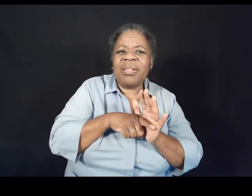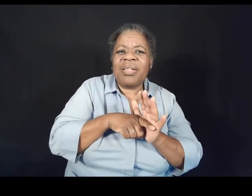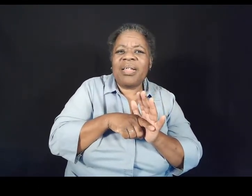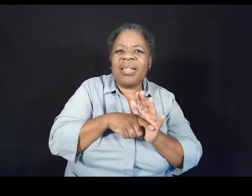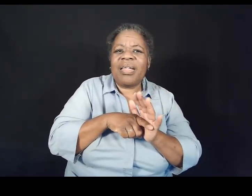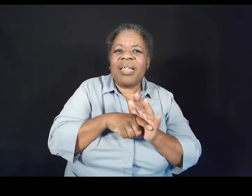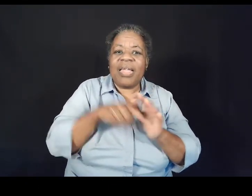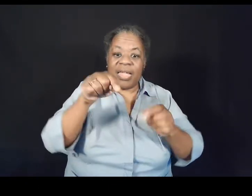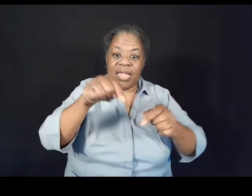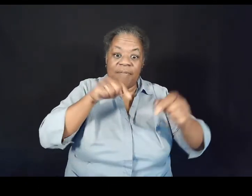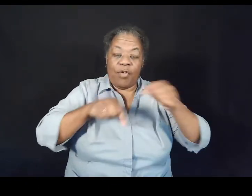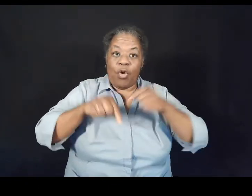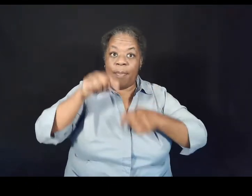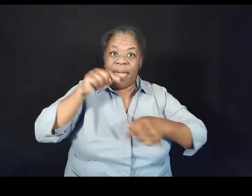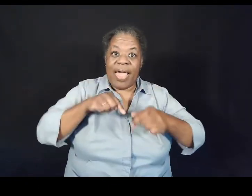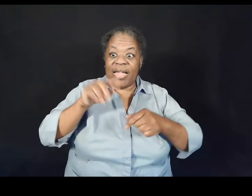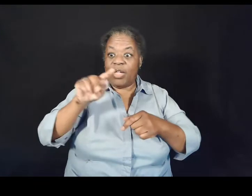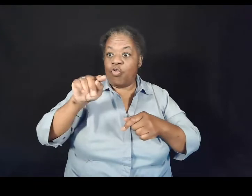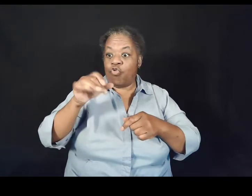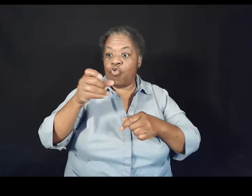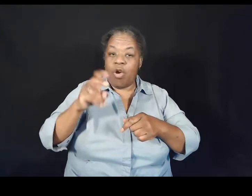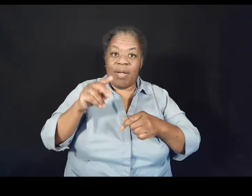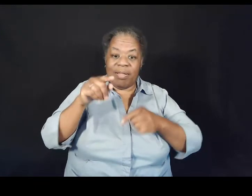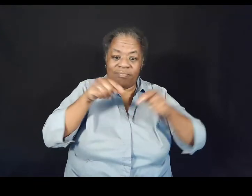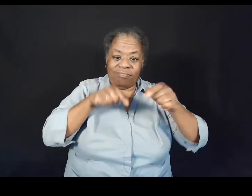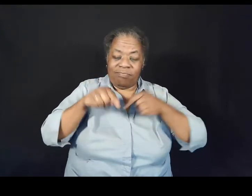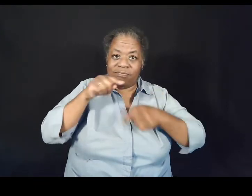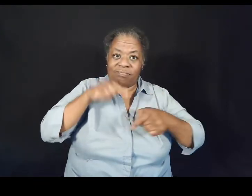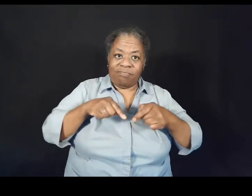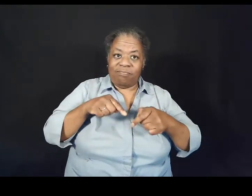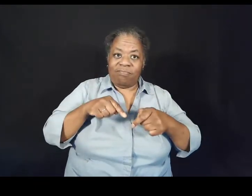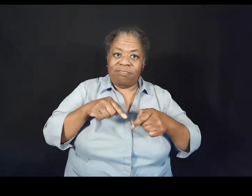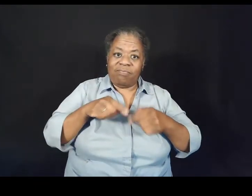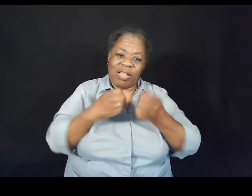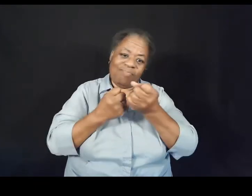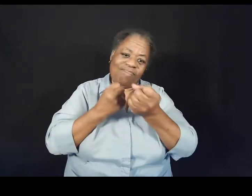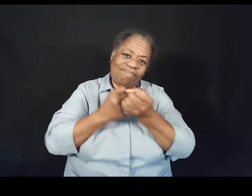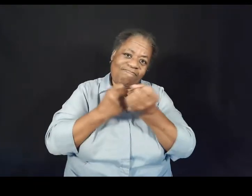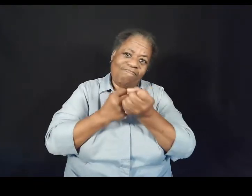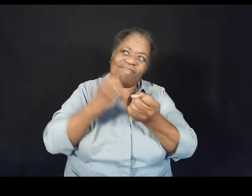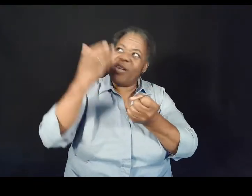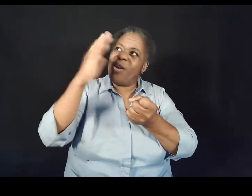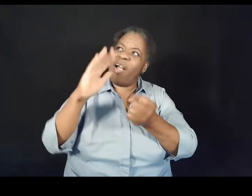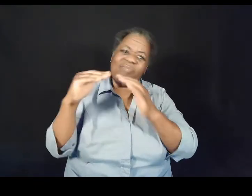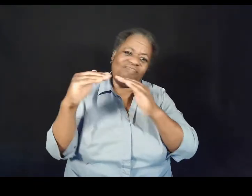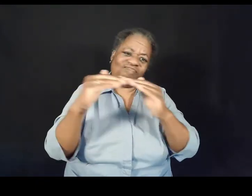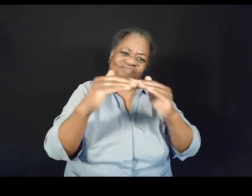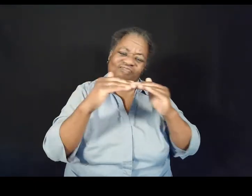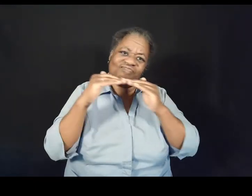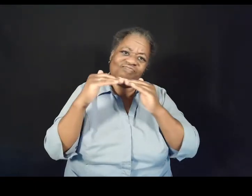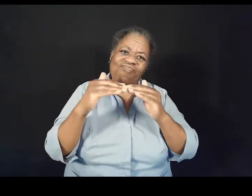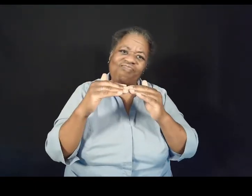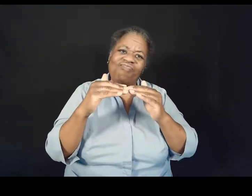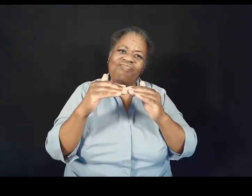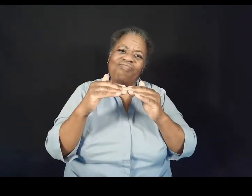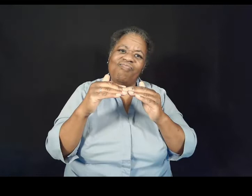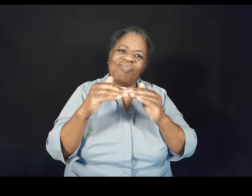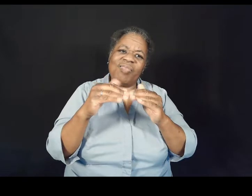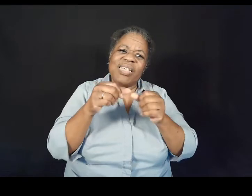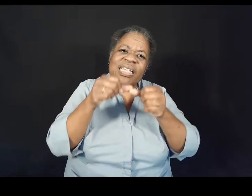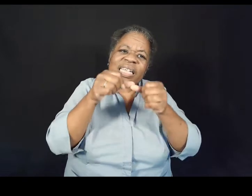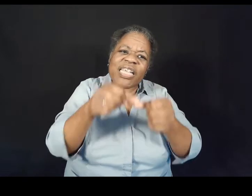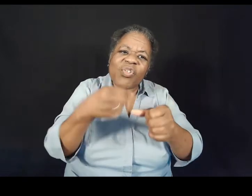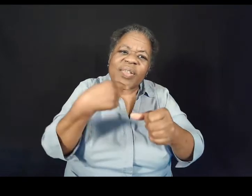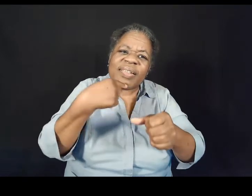that reference from the Torah that we read a few moments ago that affirms God's impartiality, the text goes on to say,